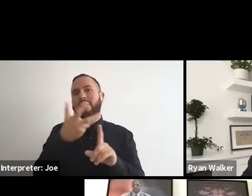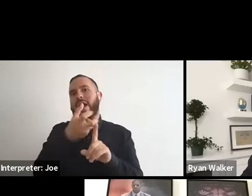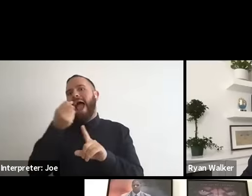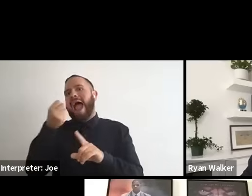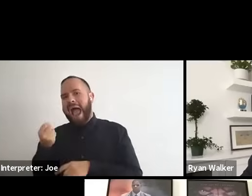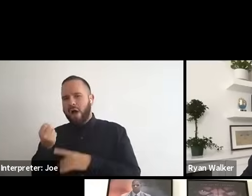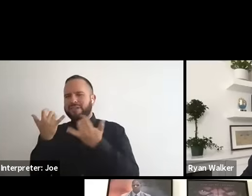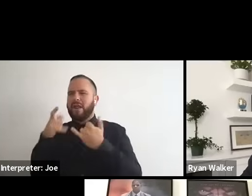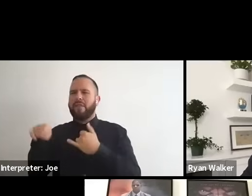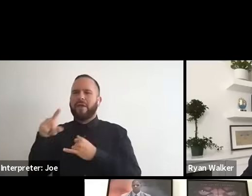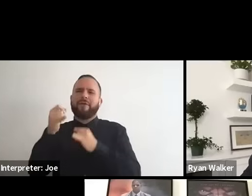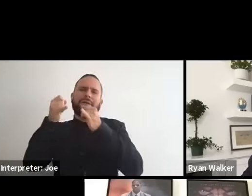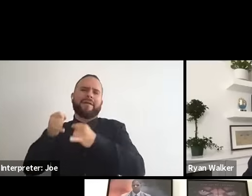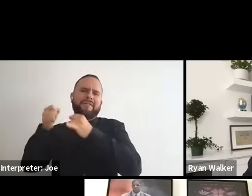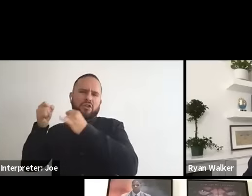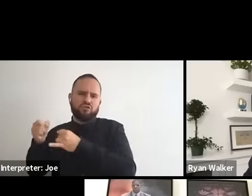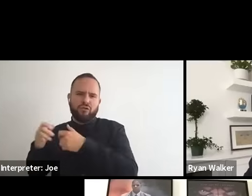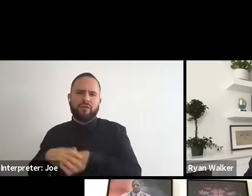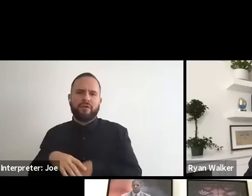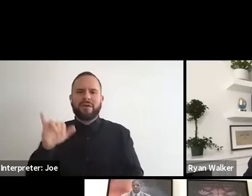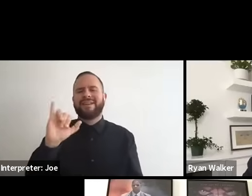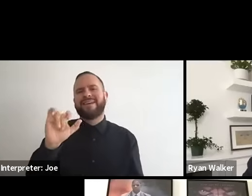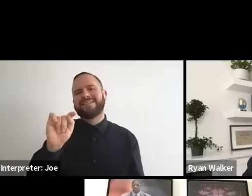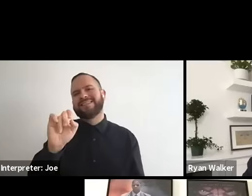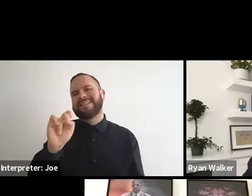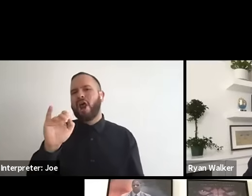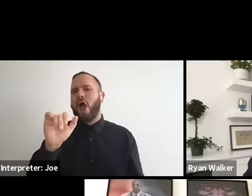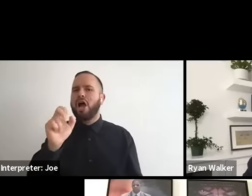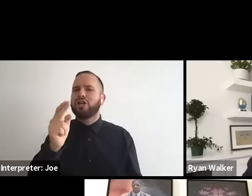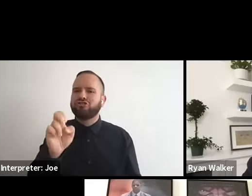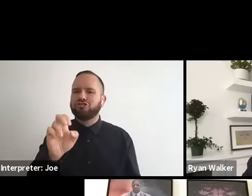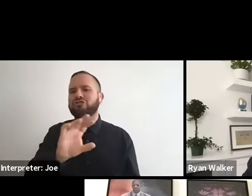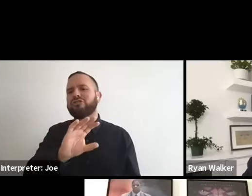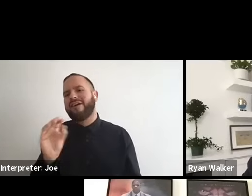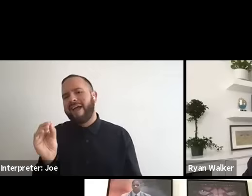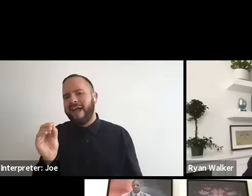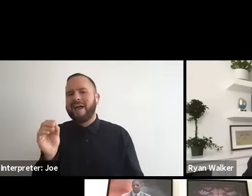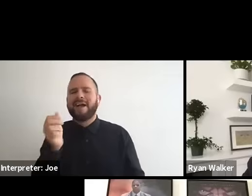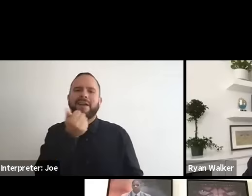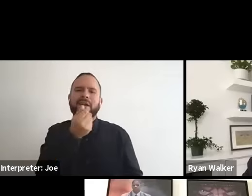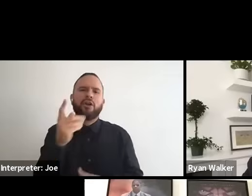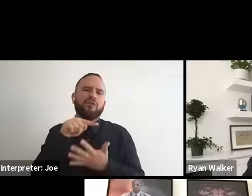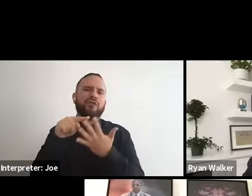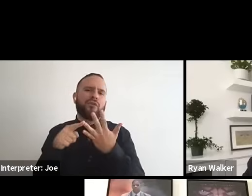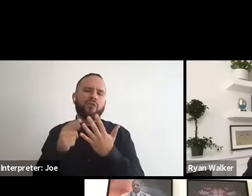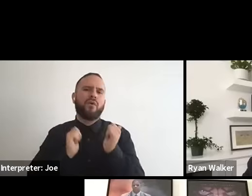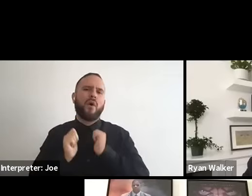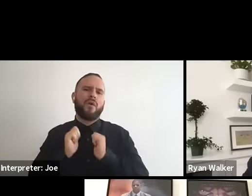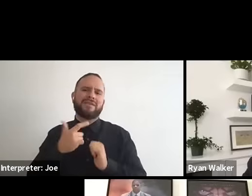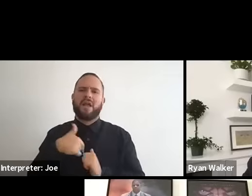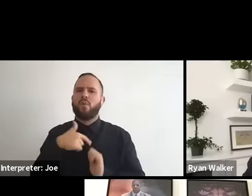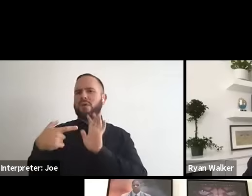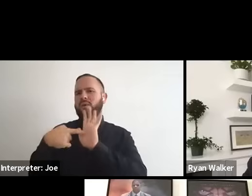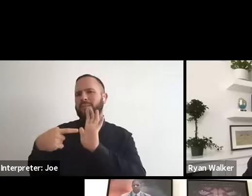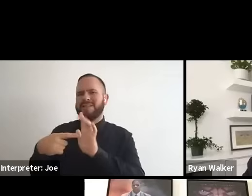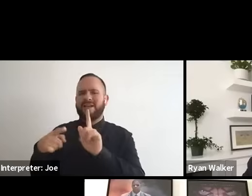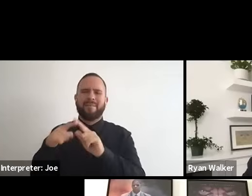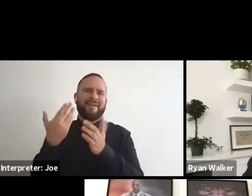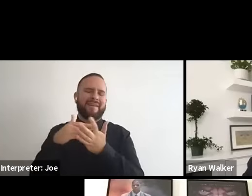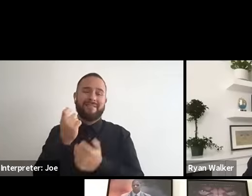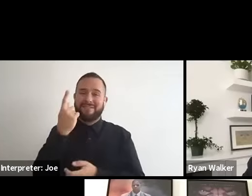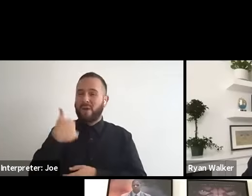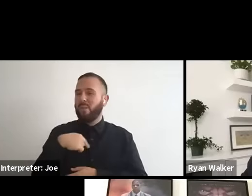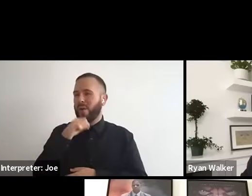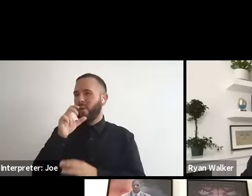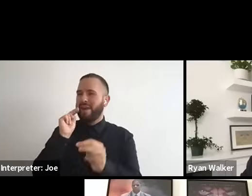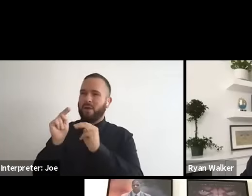own thing, like Tinashe and some artists like that we represent. But we don't get into negotiating